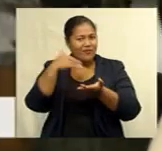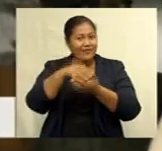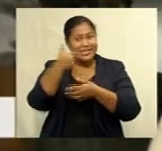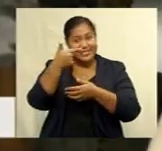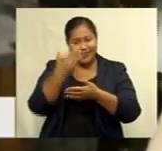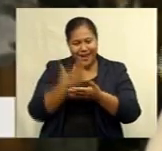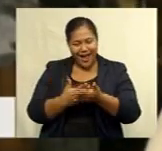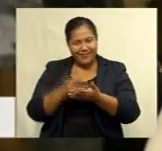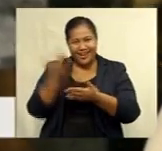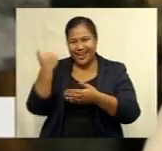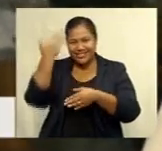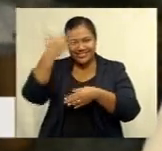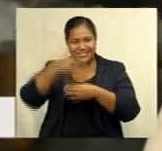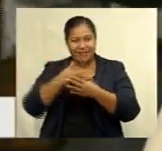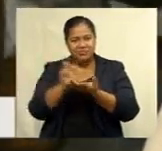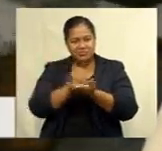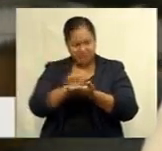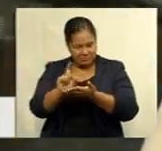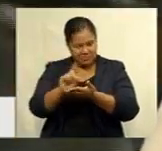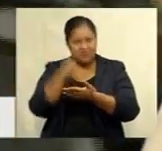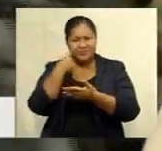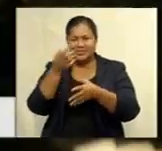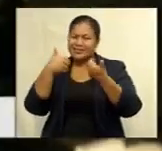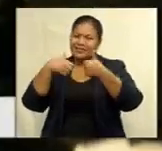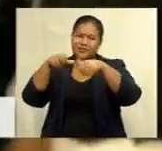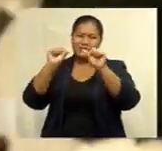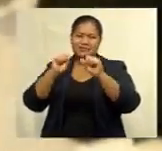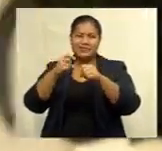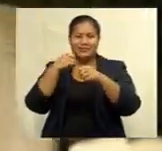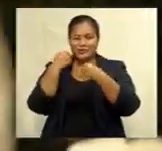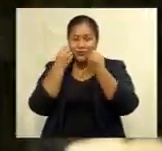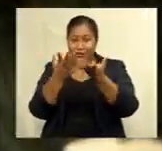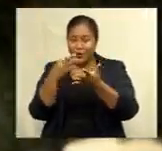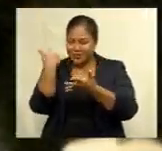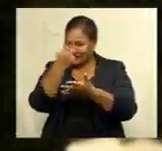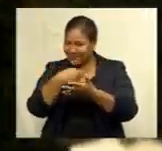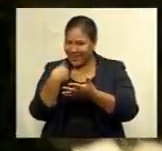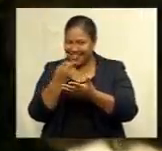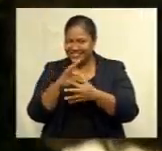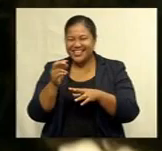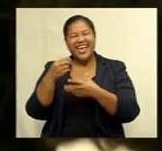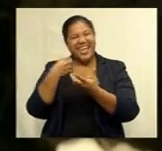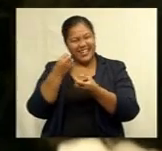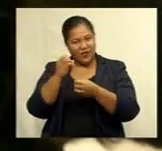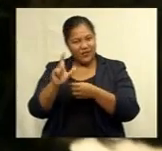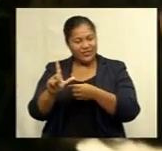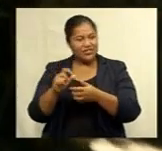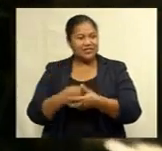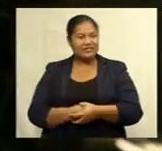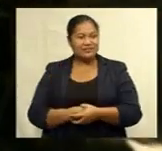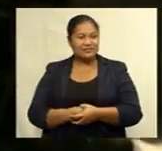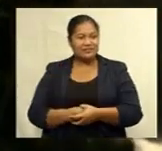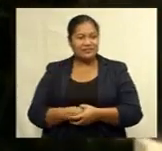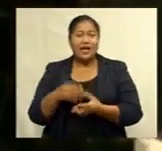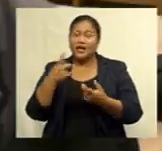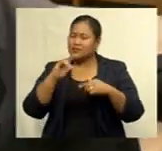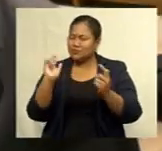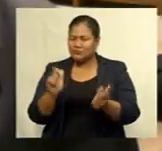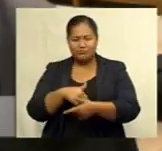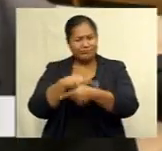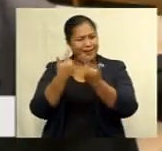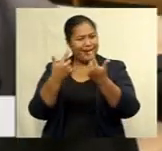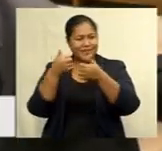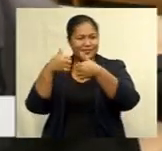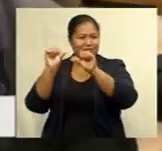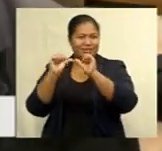last night with a clear sense of accomplishment expressed in the faces of athletes and officials. What a great success it has been,